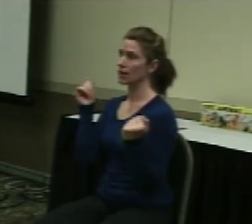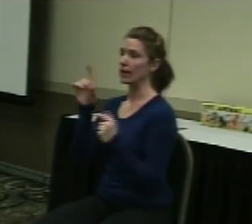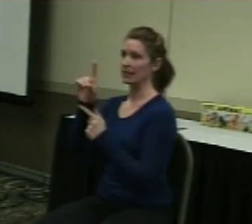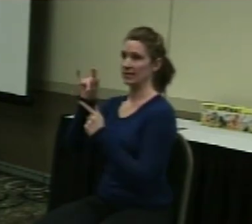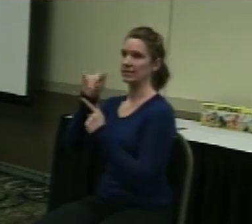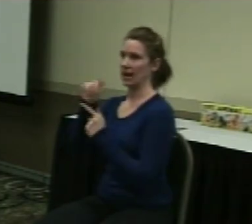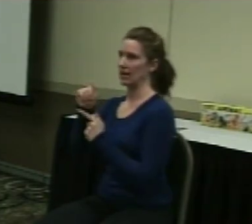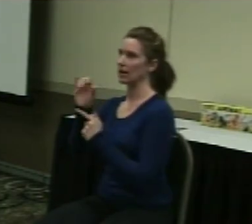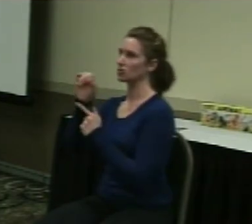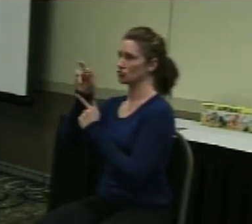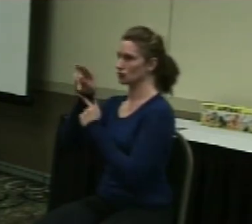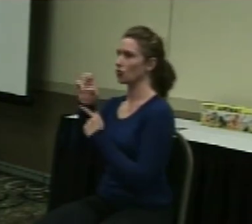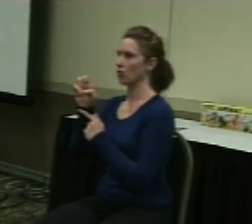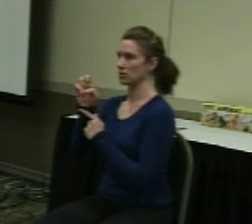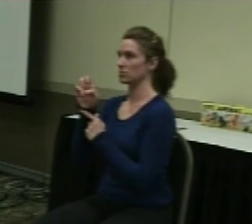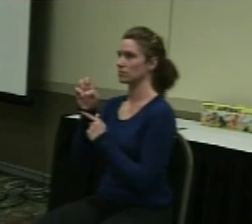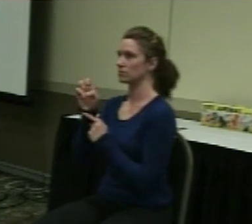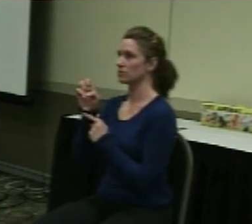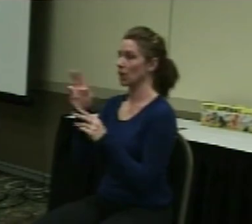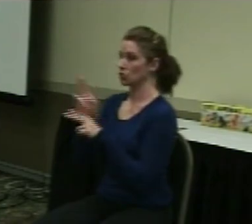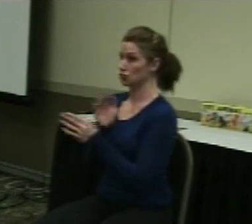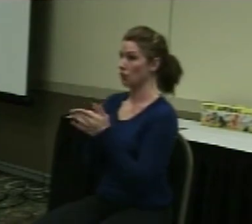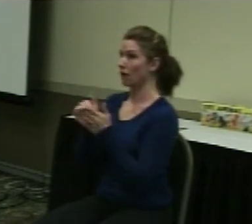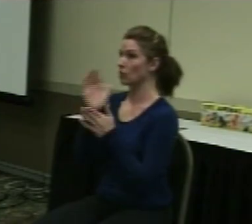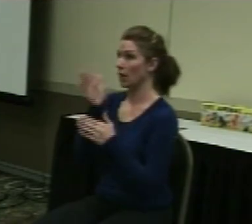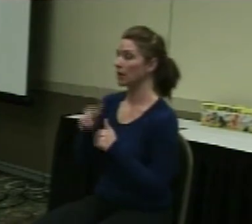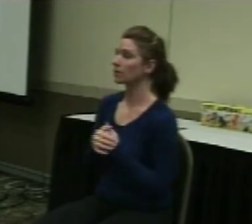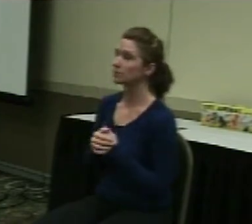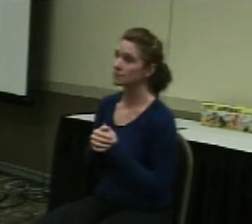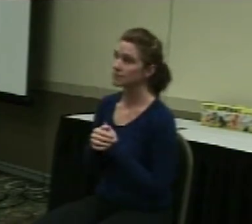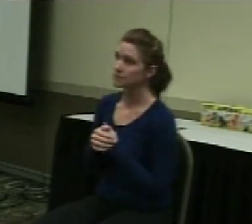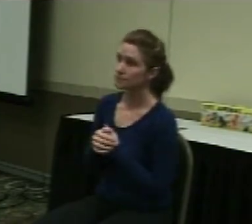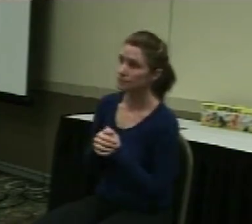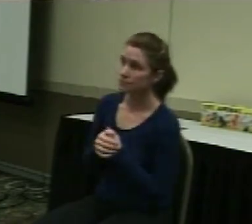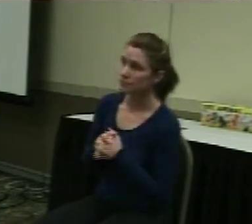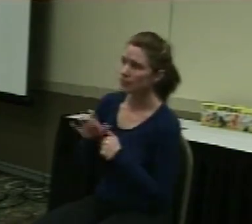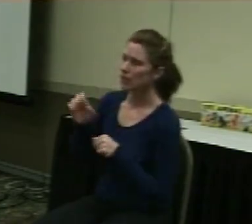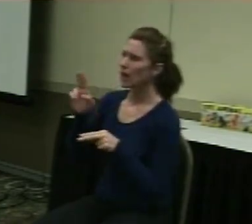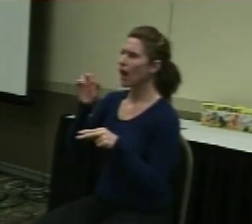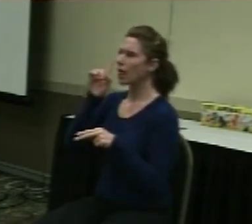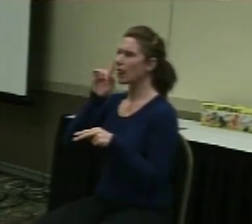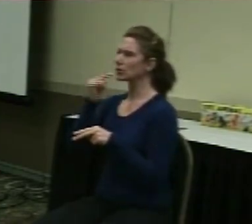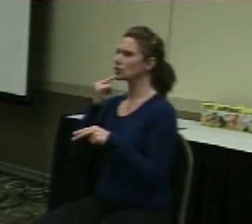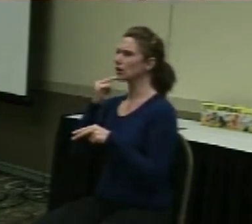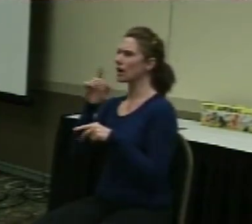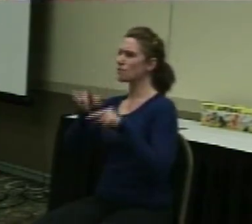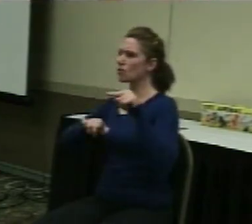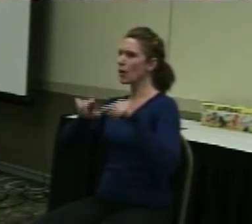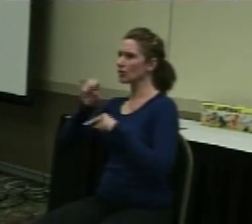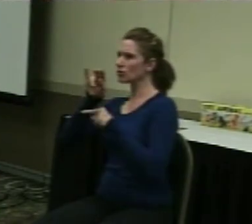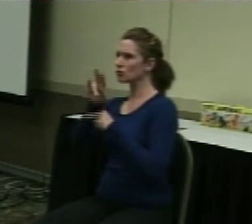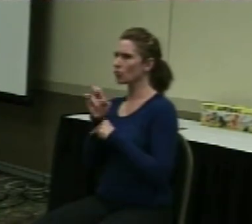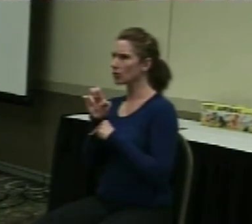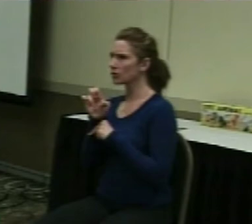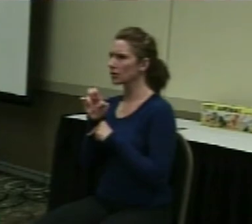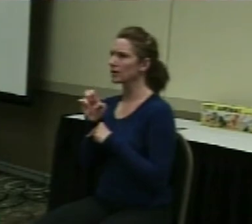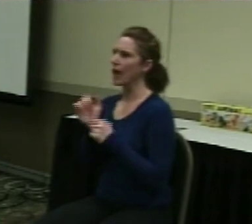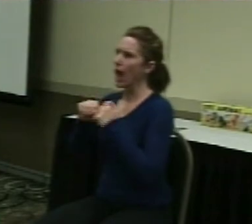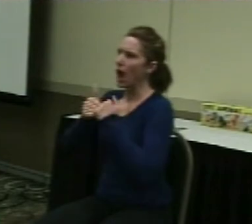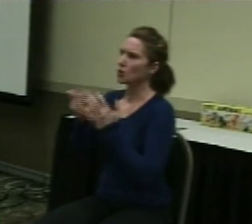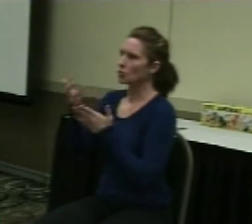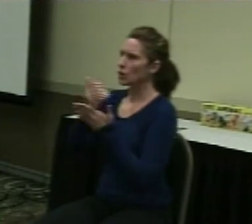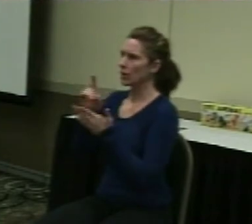data sources and frequently used. Yes? A variety of sources, and I guess I was thinking, but then I thought maybe it's the way you're collecting data, how